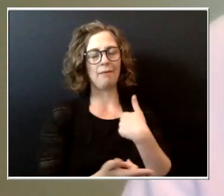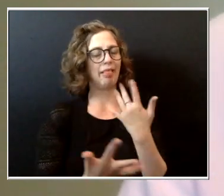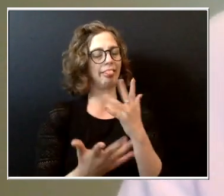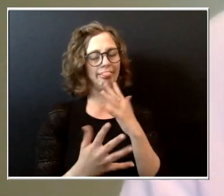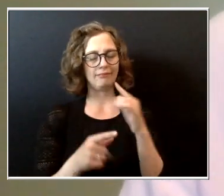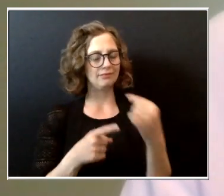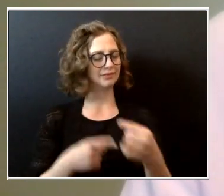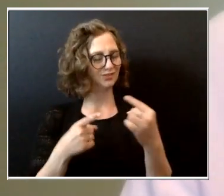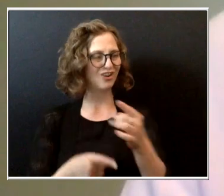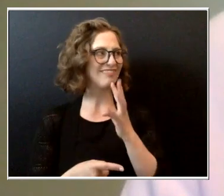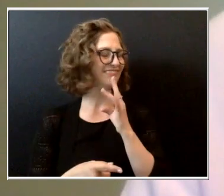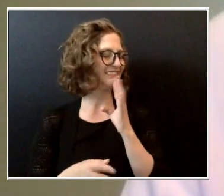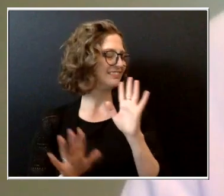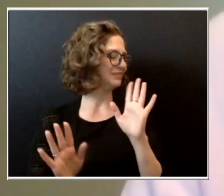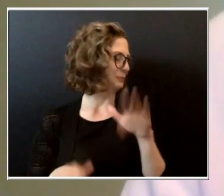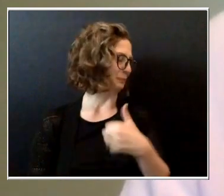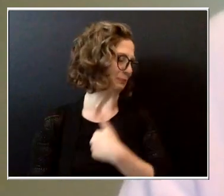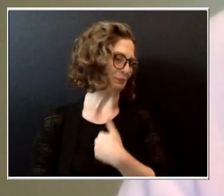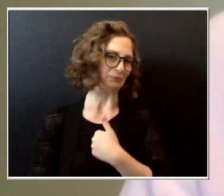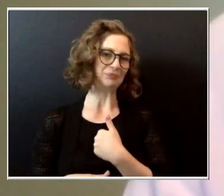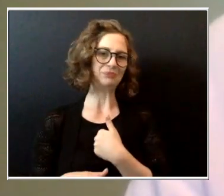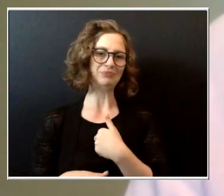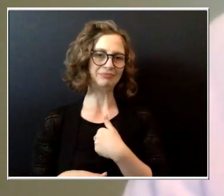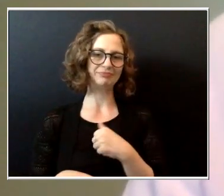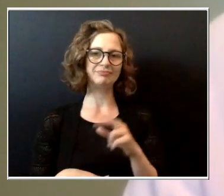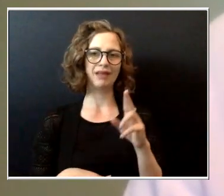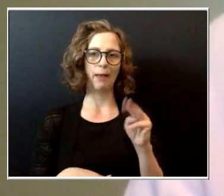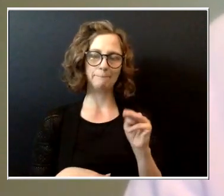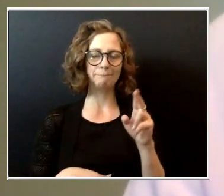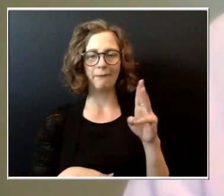apologize. I